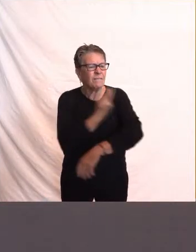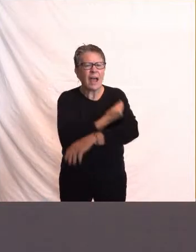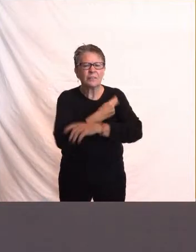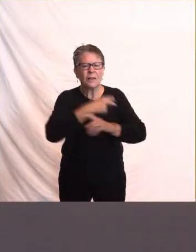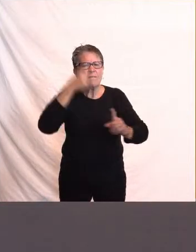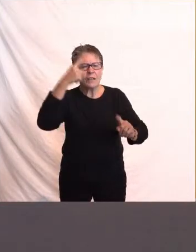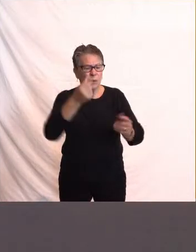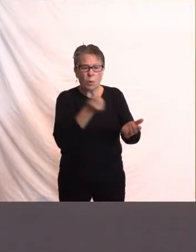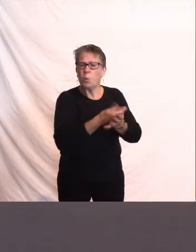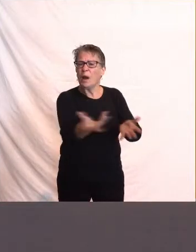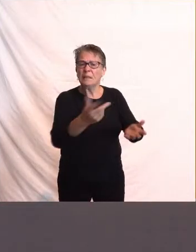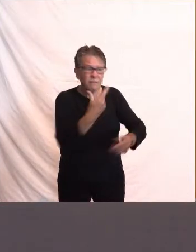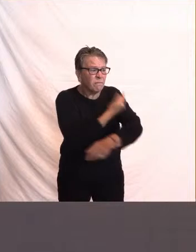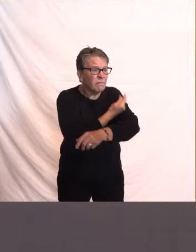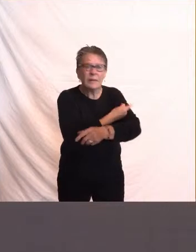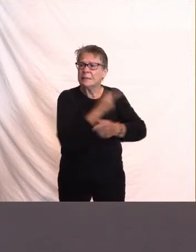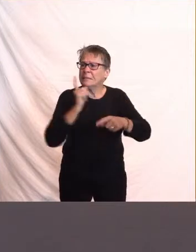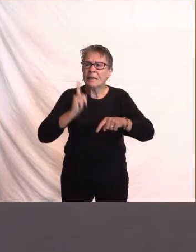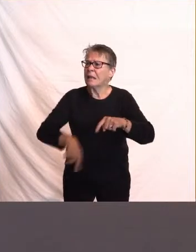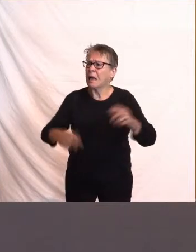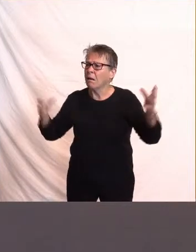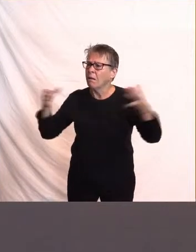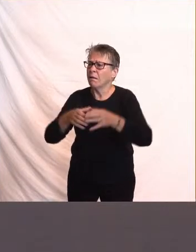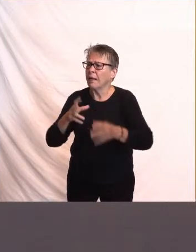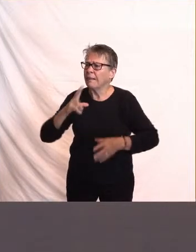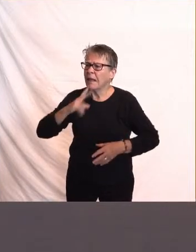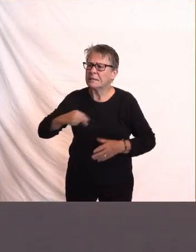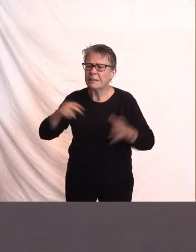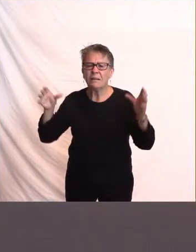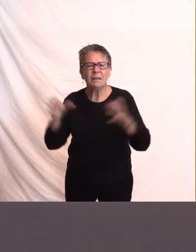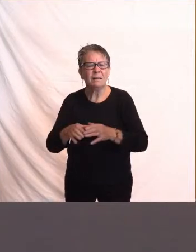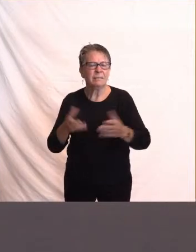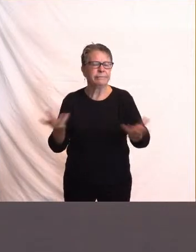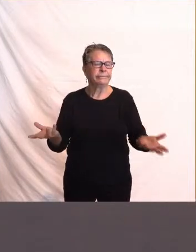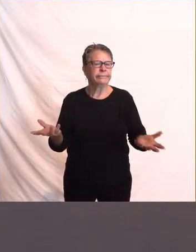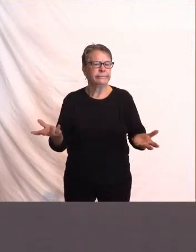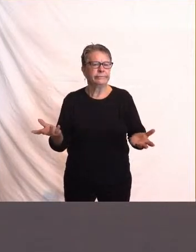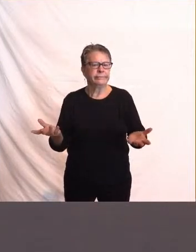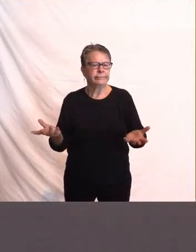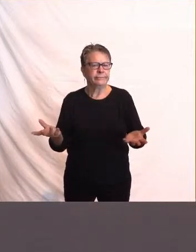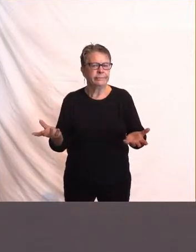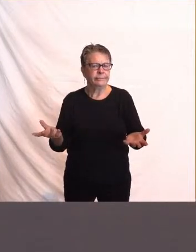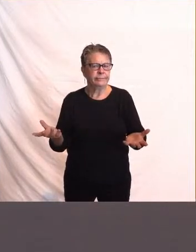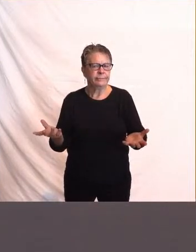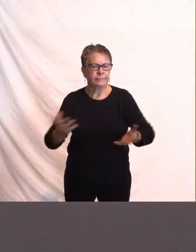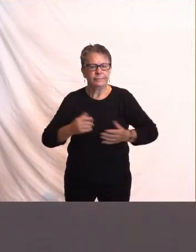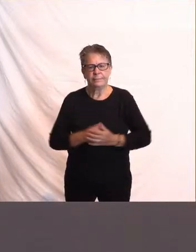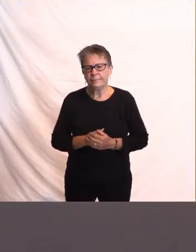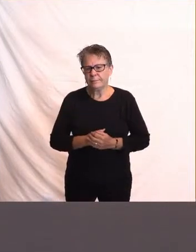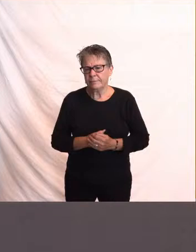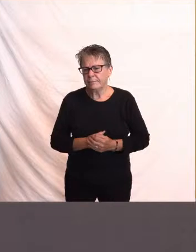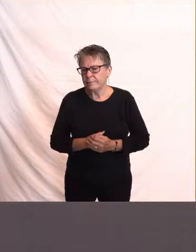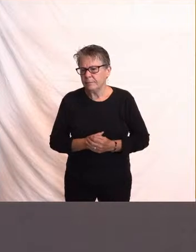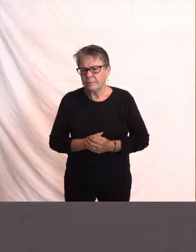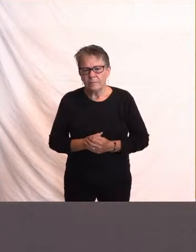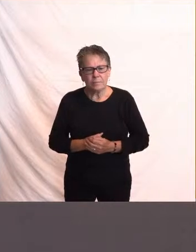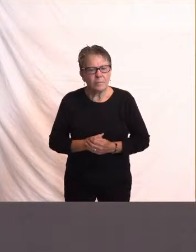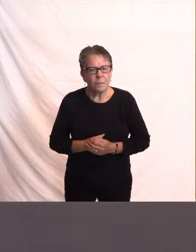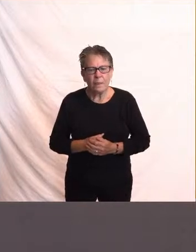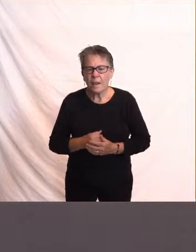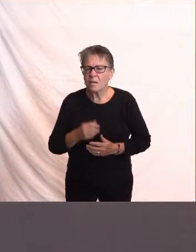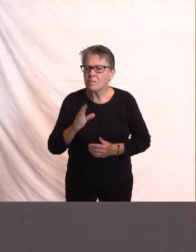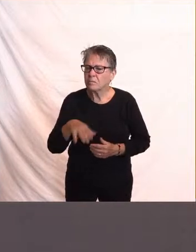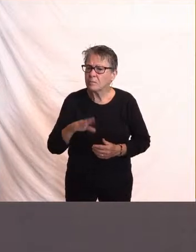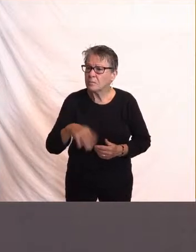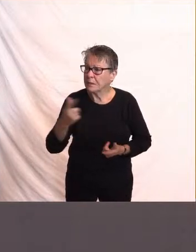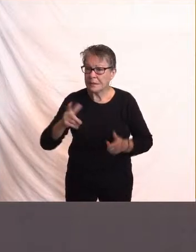Apparently, it's difficult, if not impossible, to get a COVID test on Sunday, from what we've been told. Every location